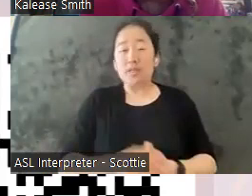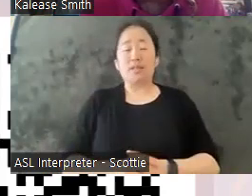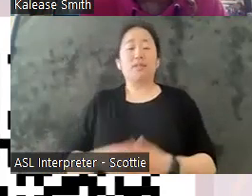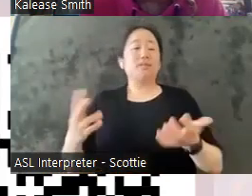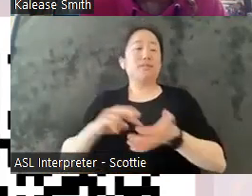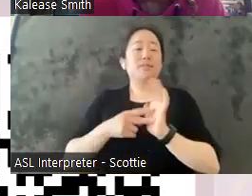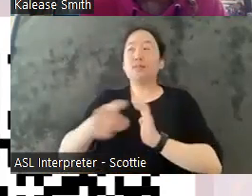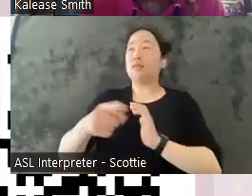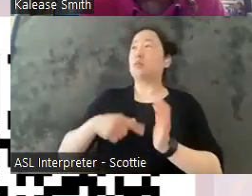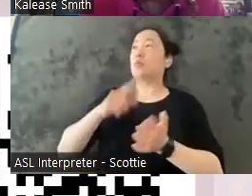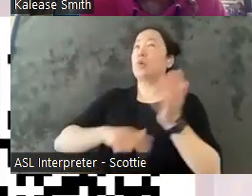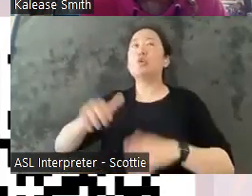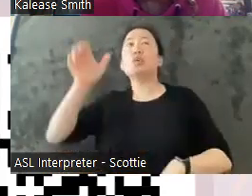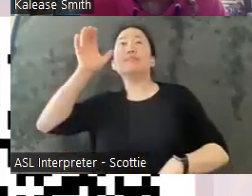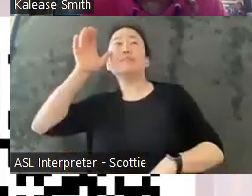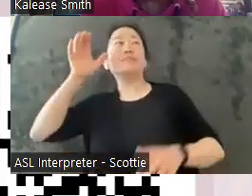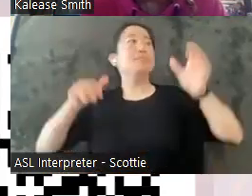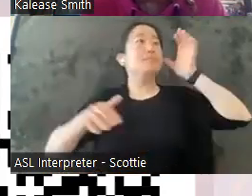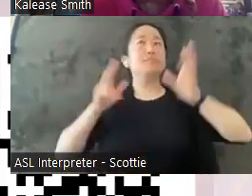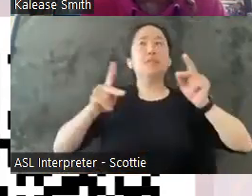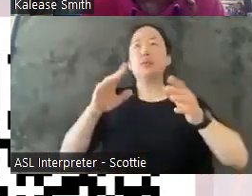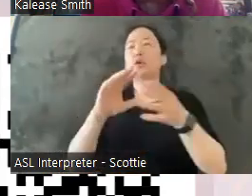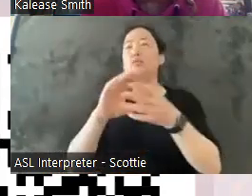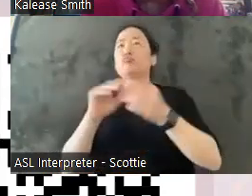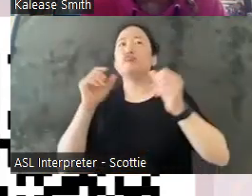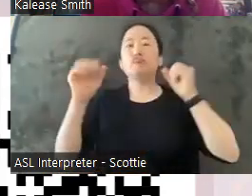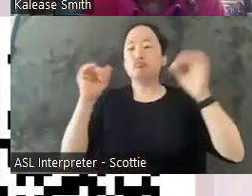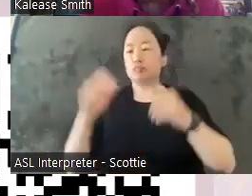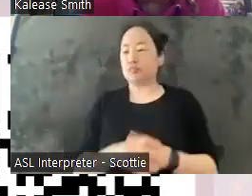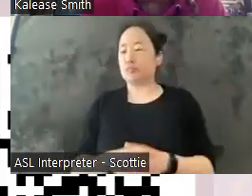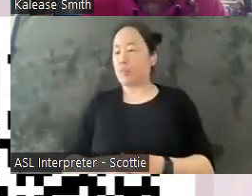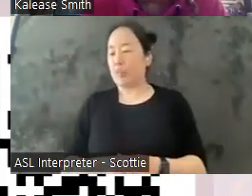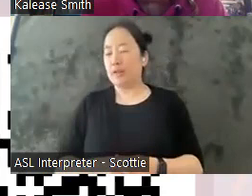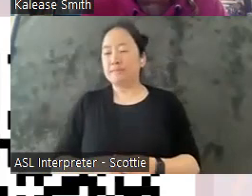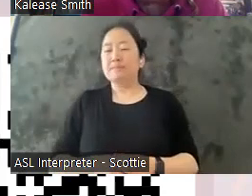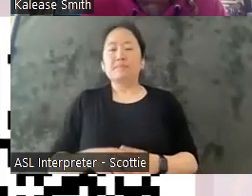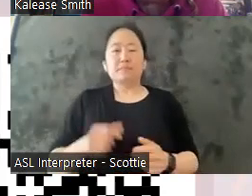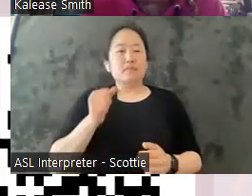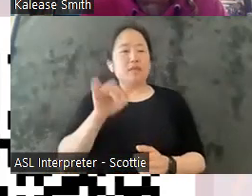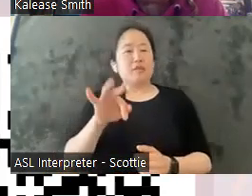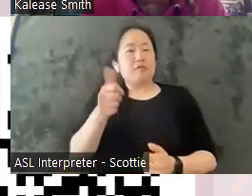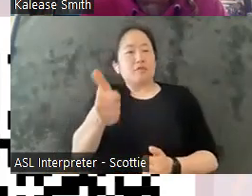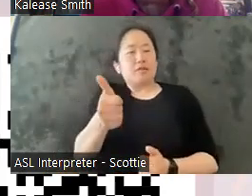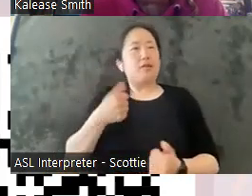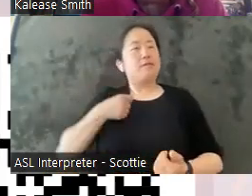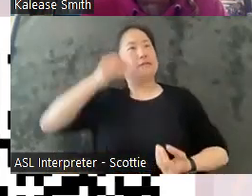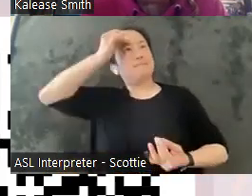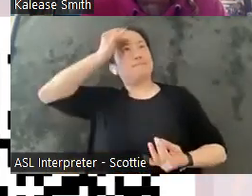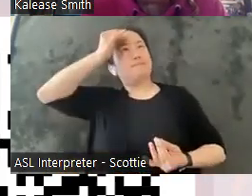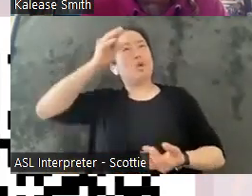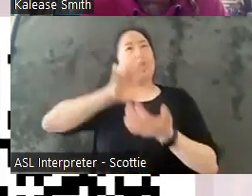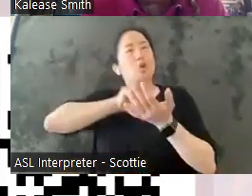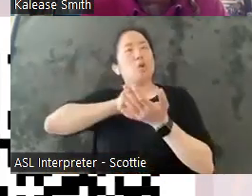say. And then for those who want to really ideate and think about how to take all this information with them, you